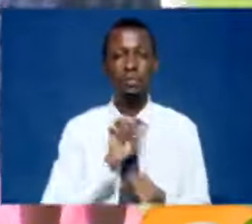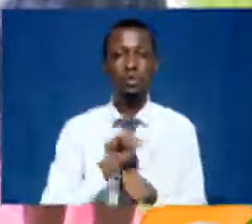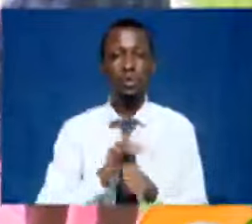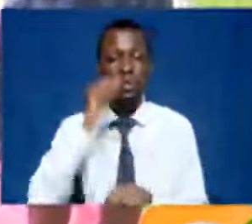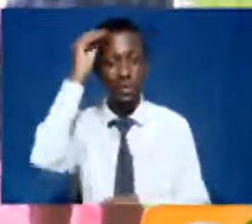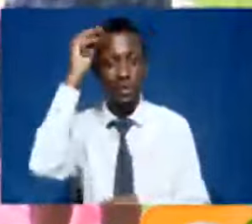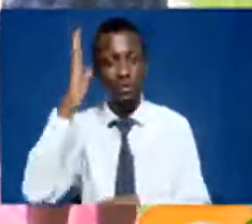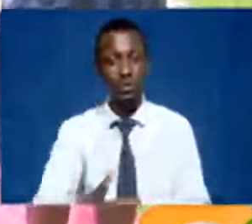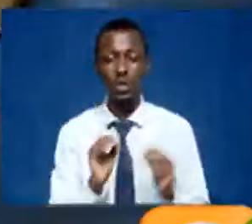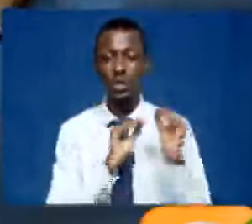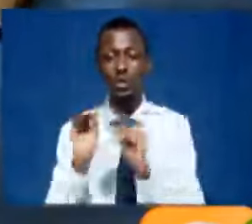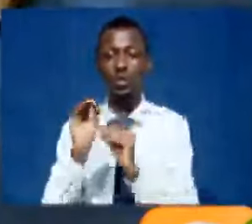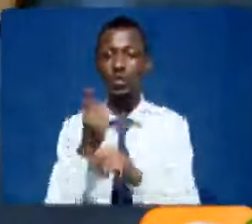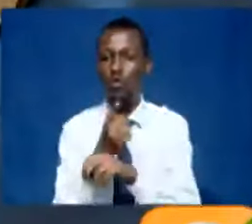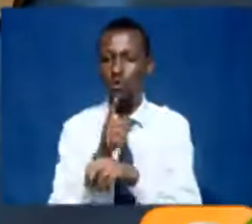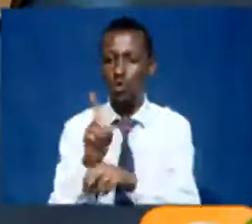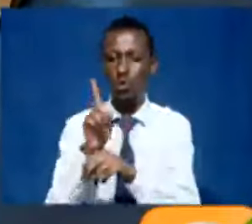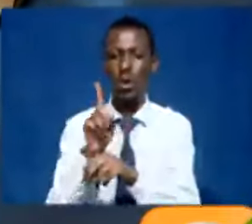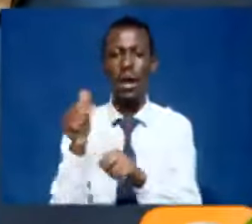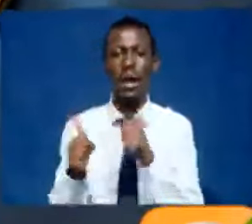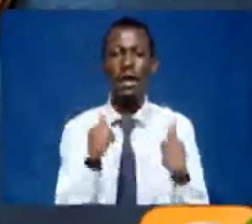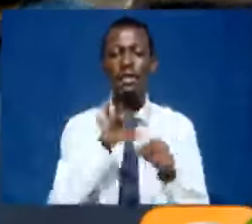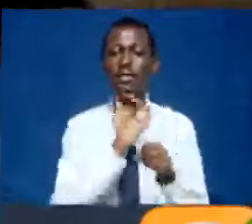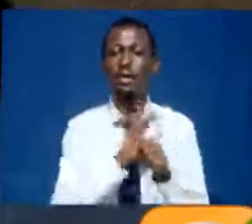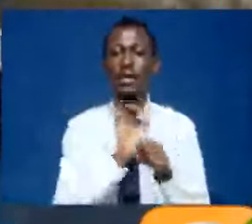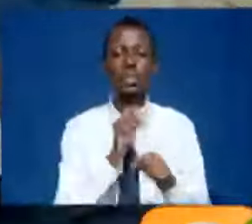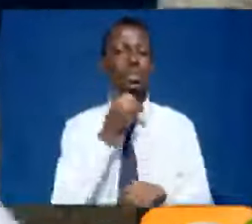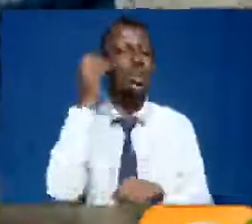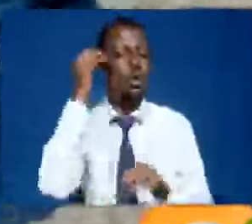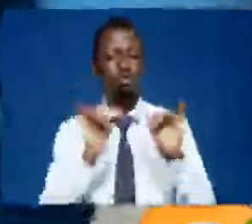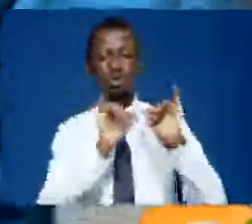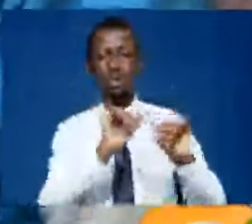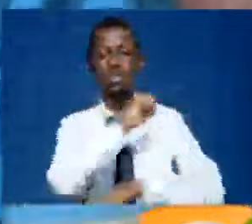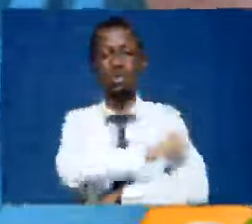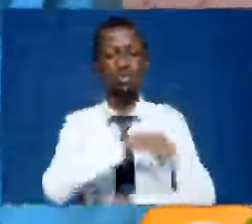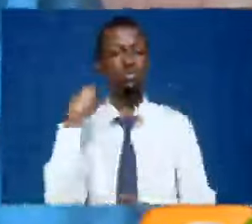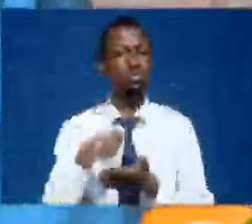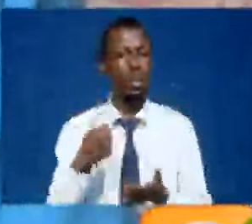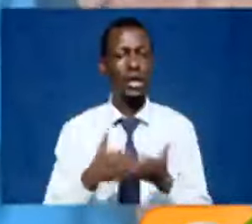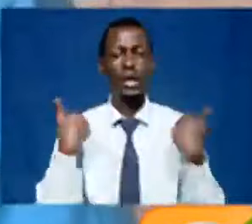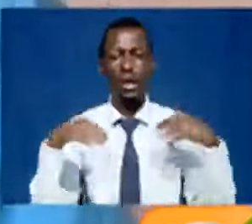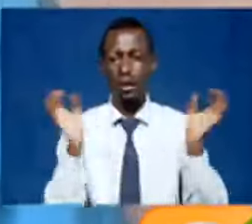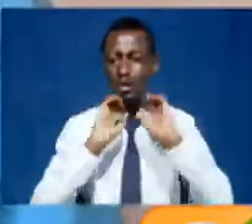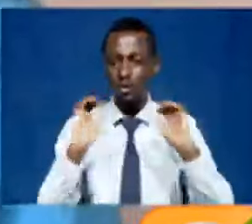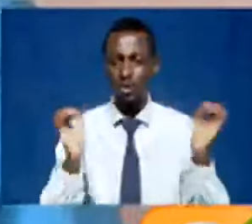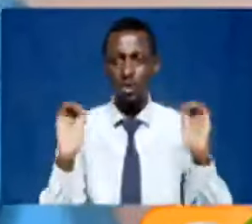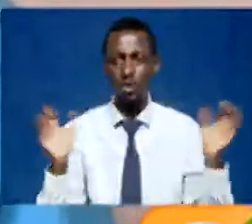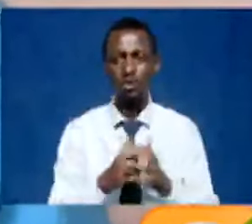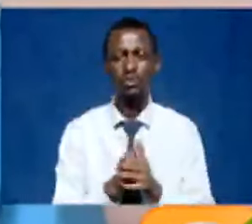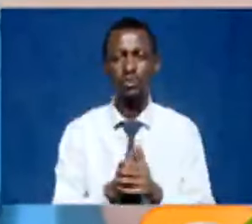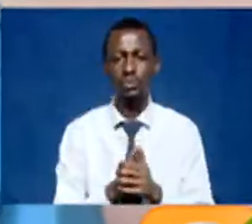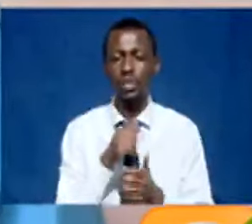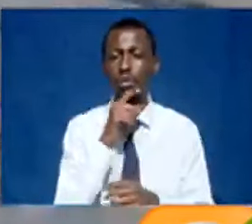make the transition to Form 1, many others remained at home due to lack of school fees. Simon Gitao, who